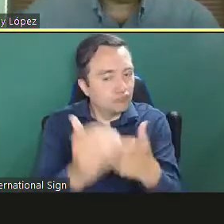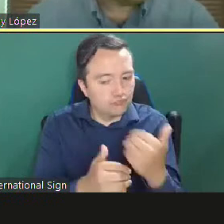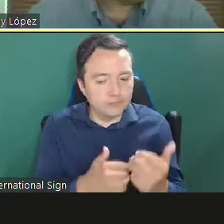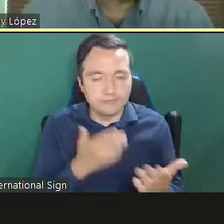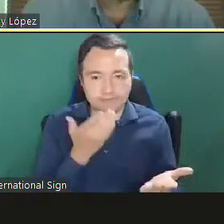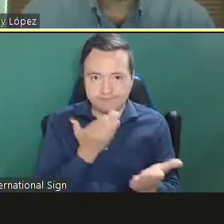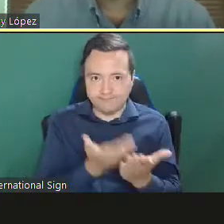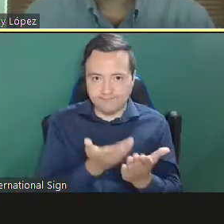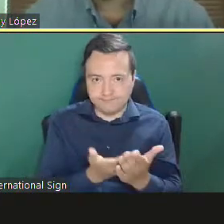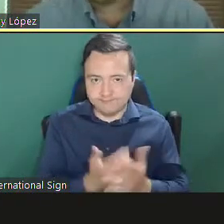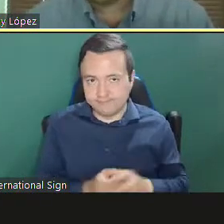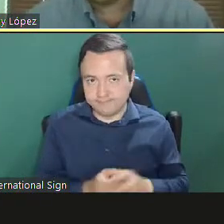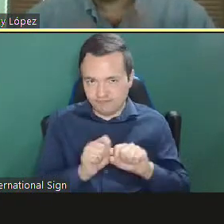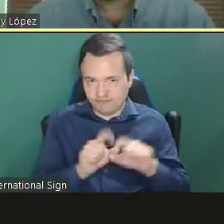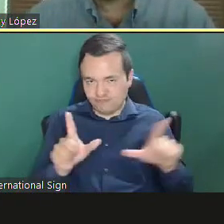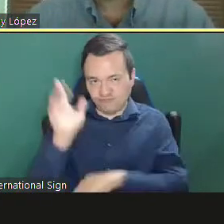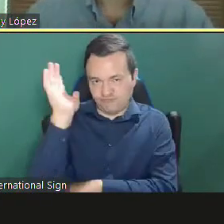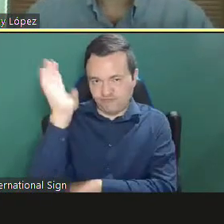efficiently